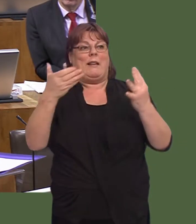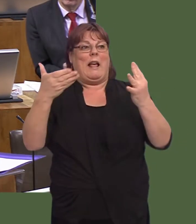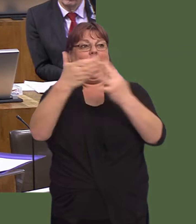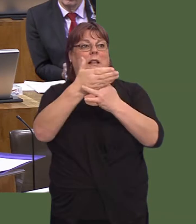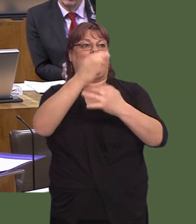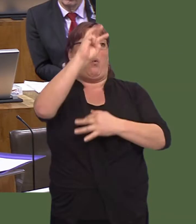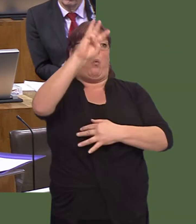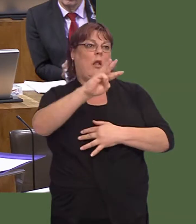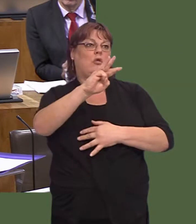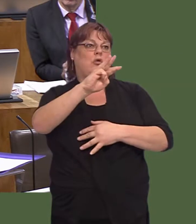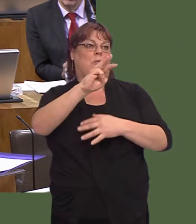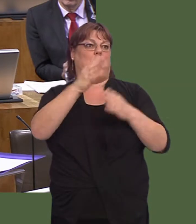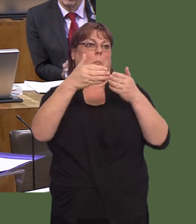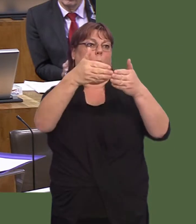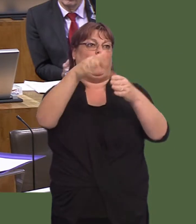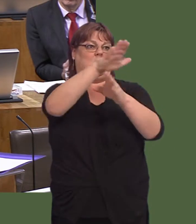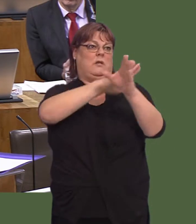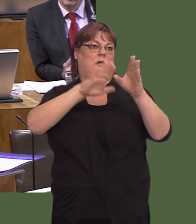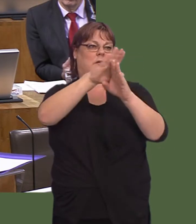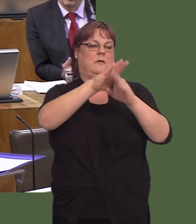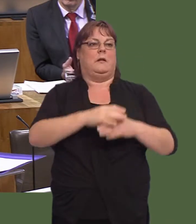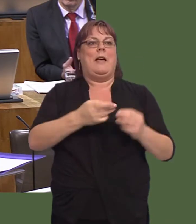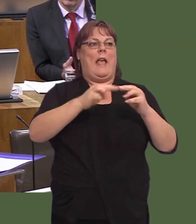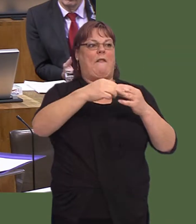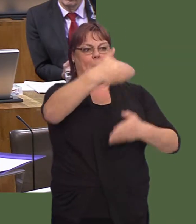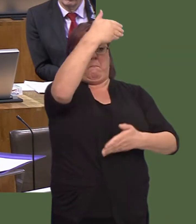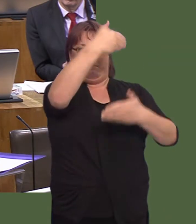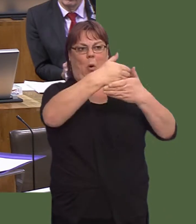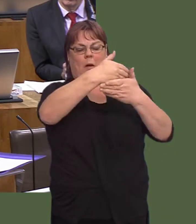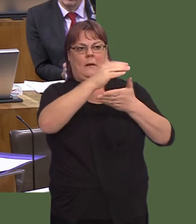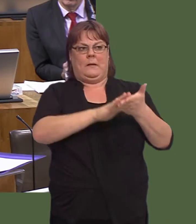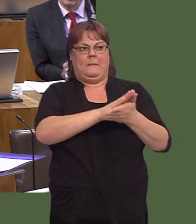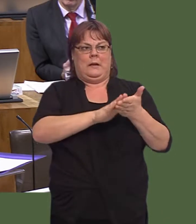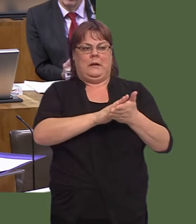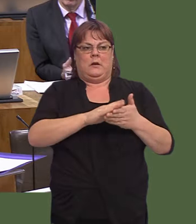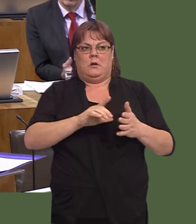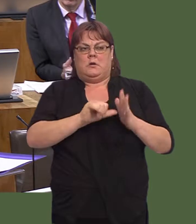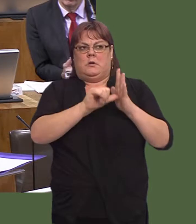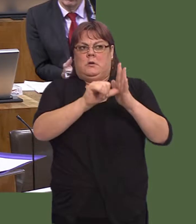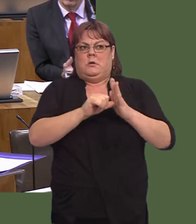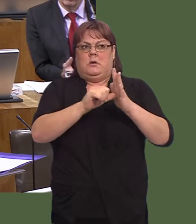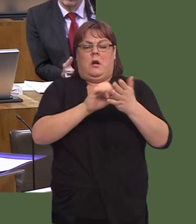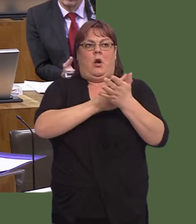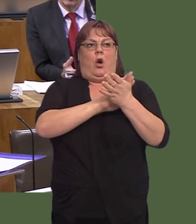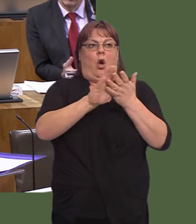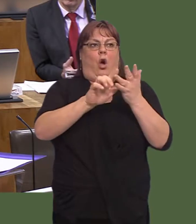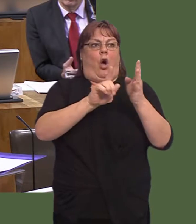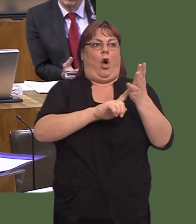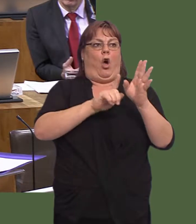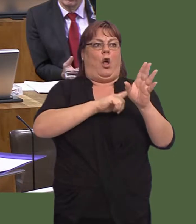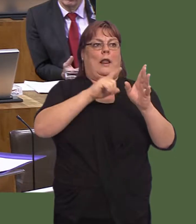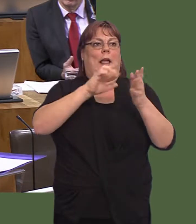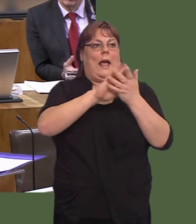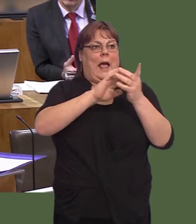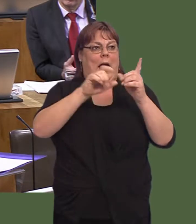ports. And the only thing, anything that stops that or is a barrier to that is something which will cost Holyhead, Pembroke